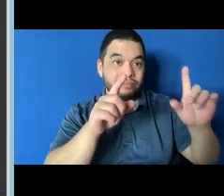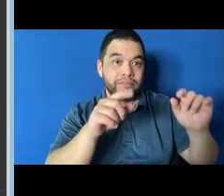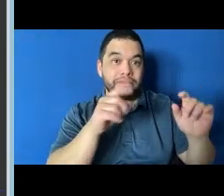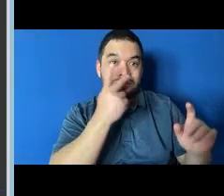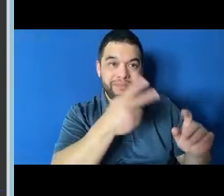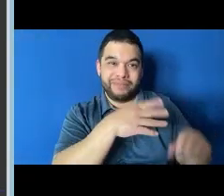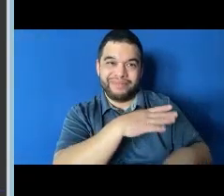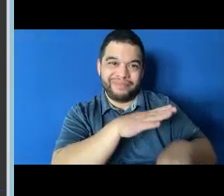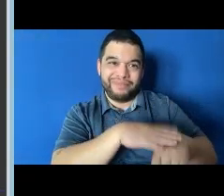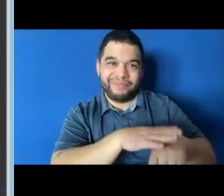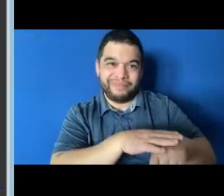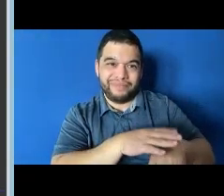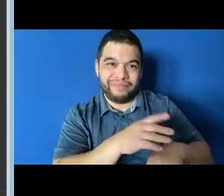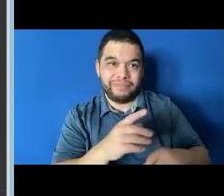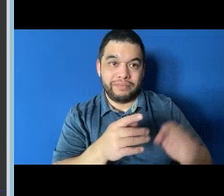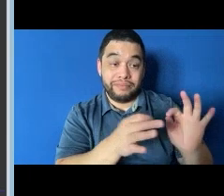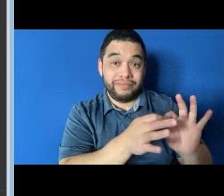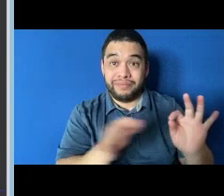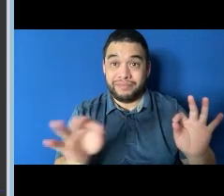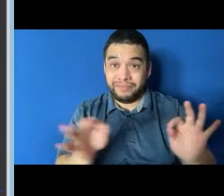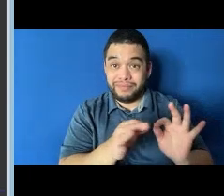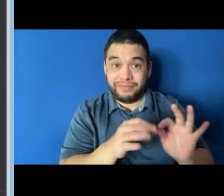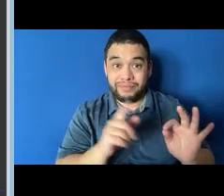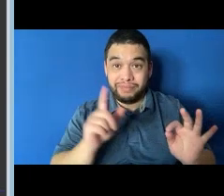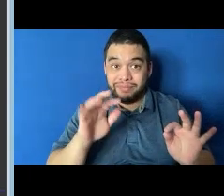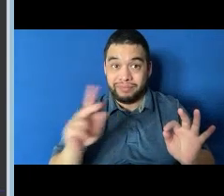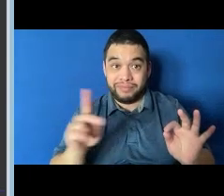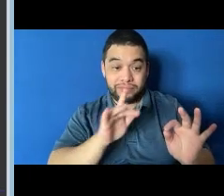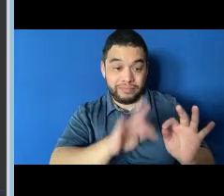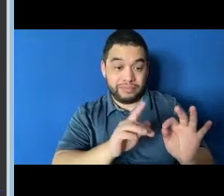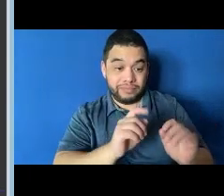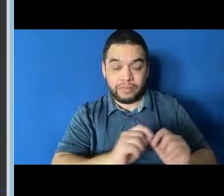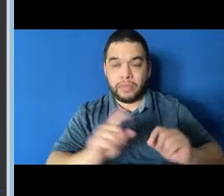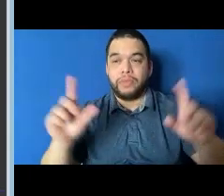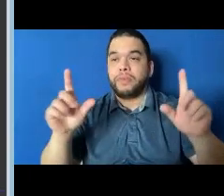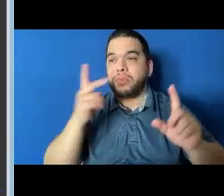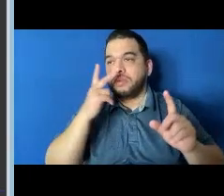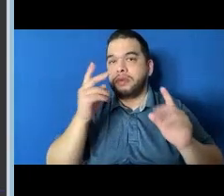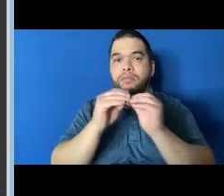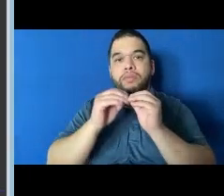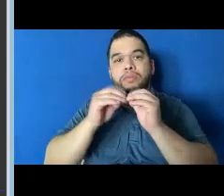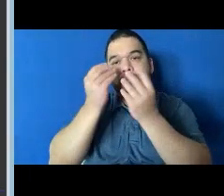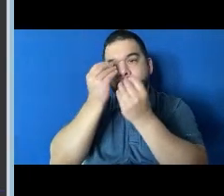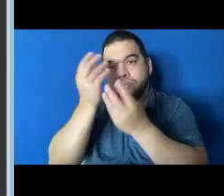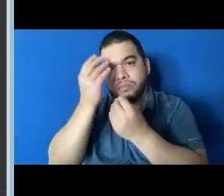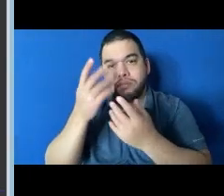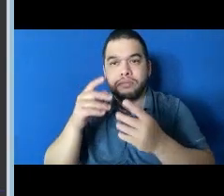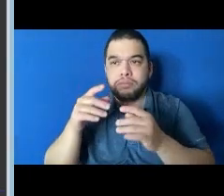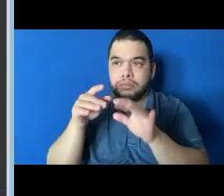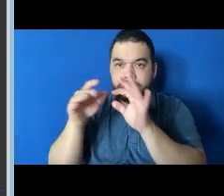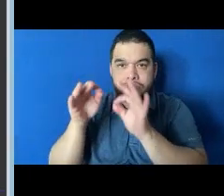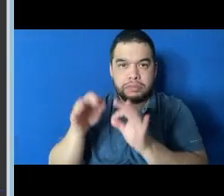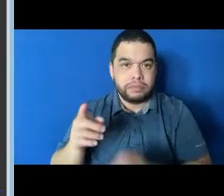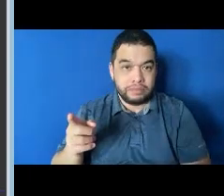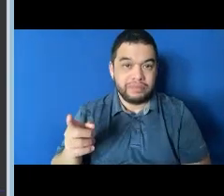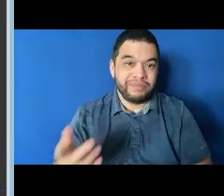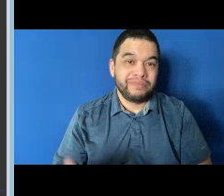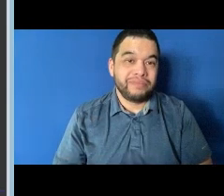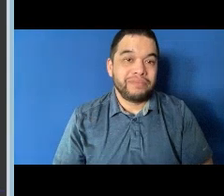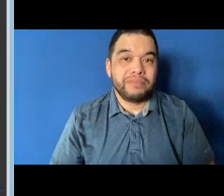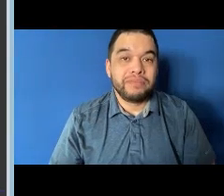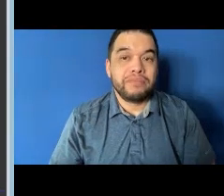that haber alert will be. The un advisory will come enlace up, donde puede hacer clic y and you have a buscar más link where you can información. click También pueden tocar en and el get more